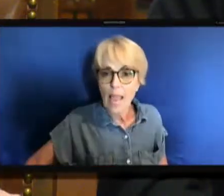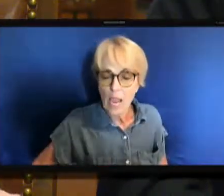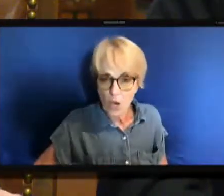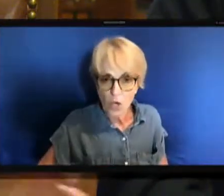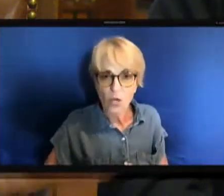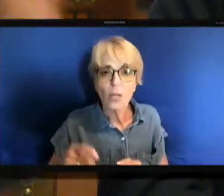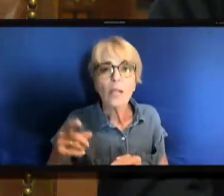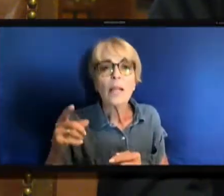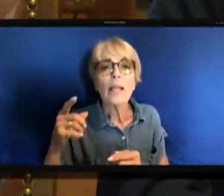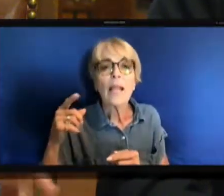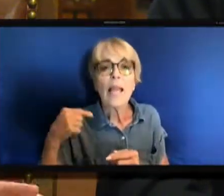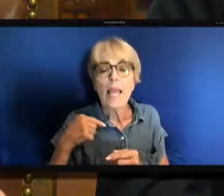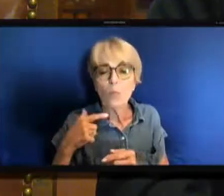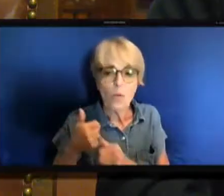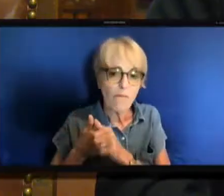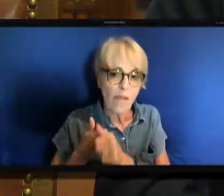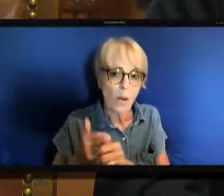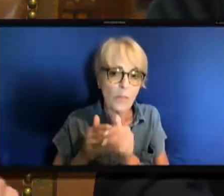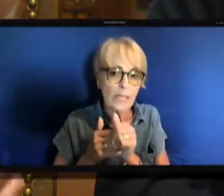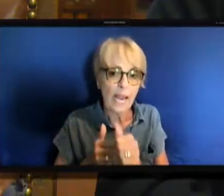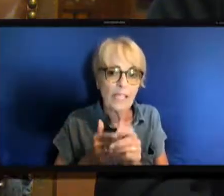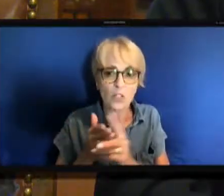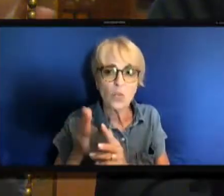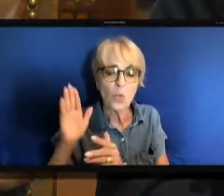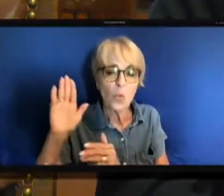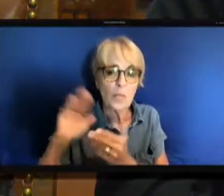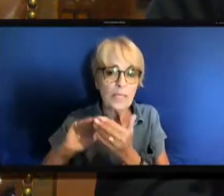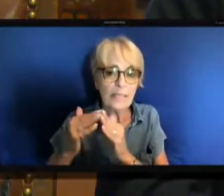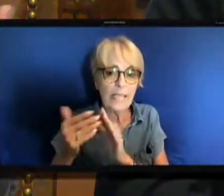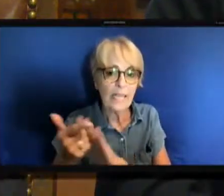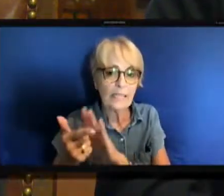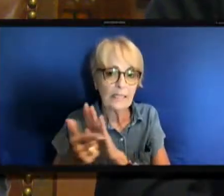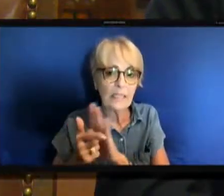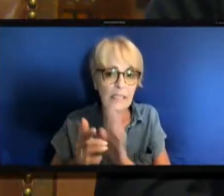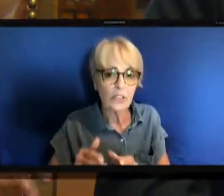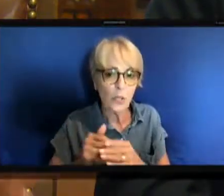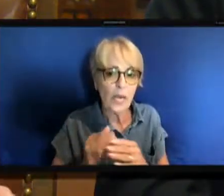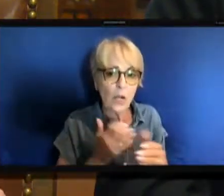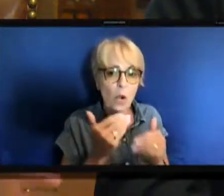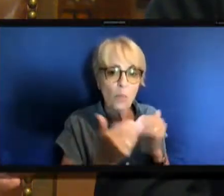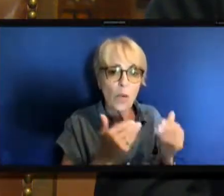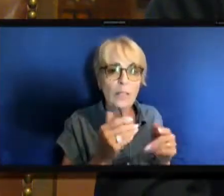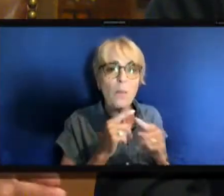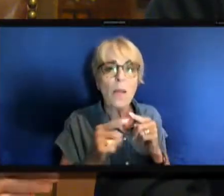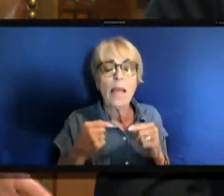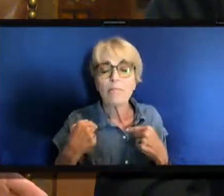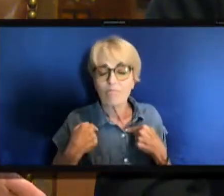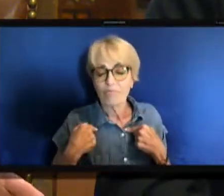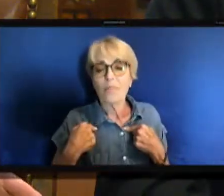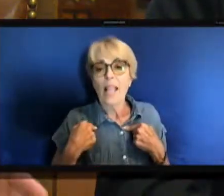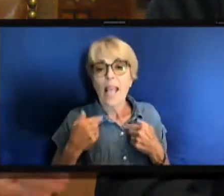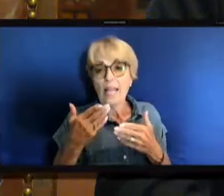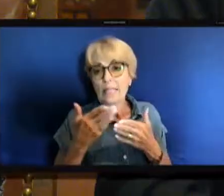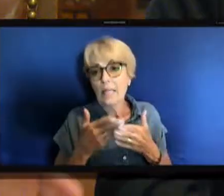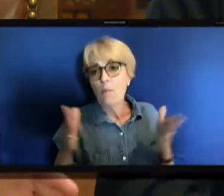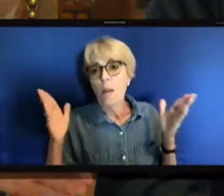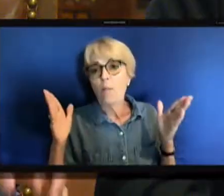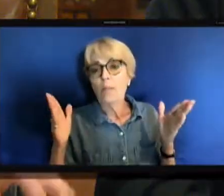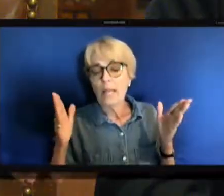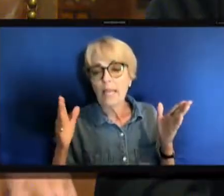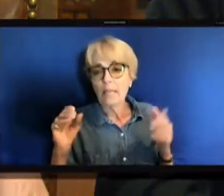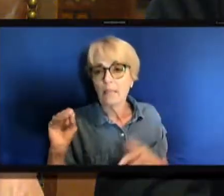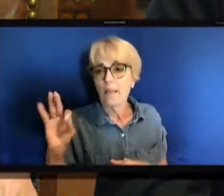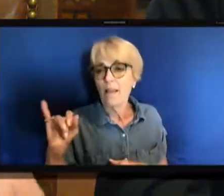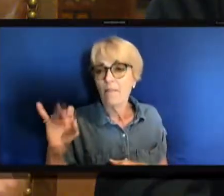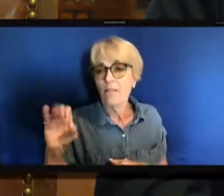city solicitor in our role in the contracting process. But just as a fellow public official, I think it is a good practice that if,